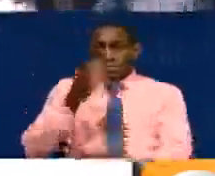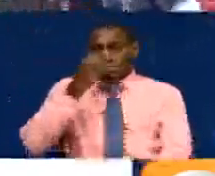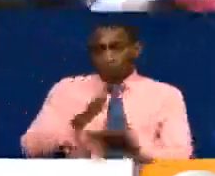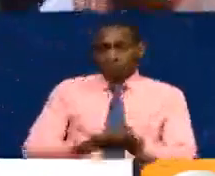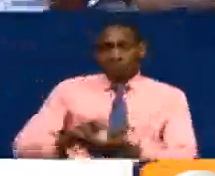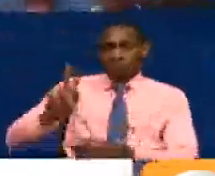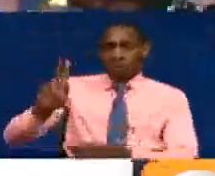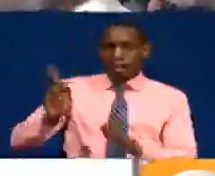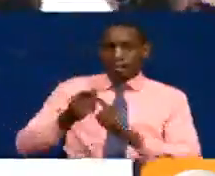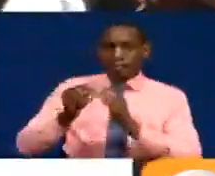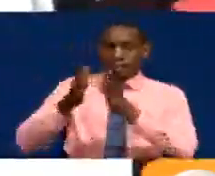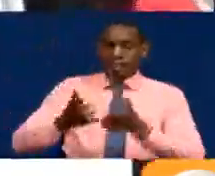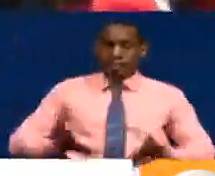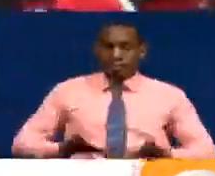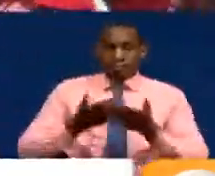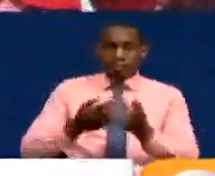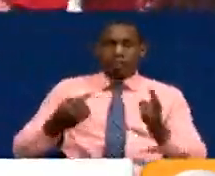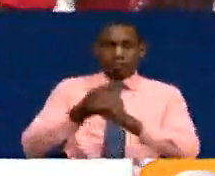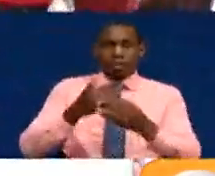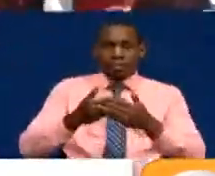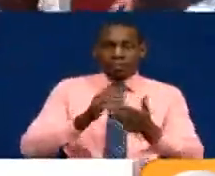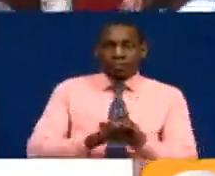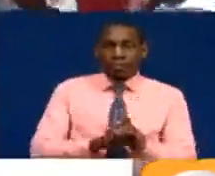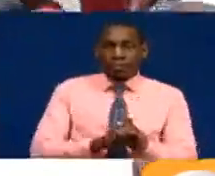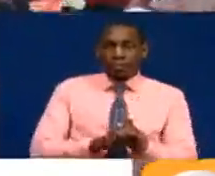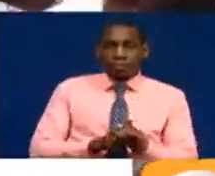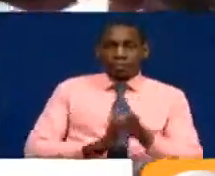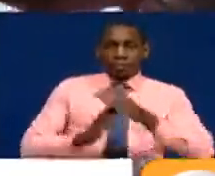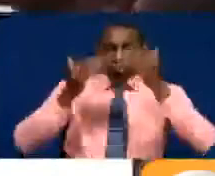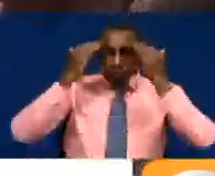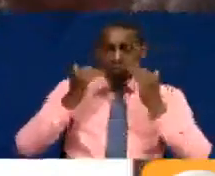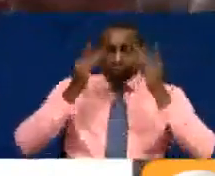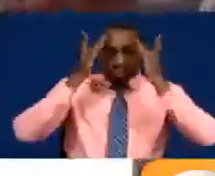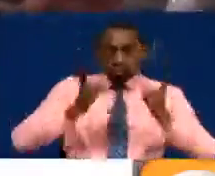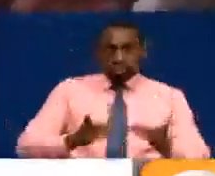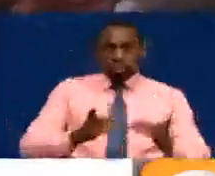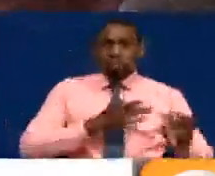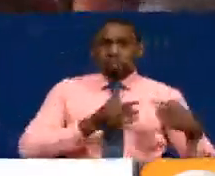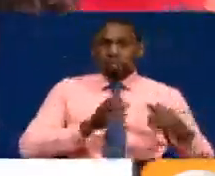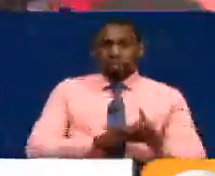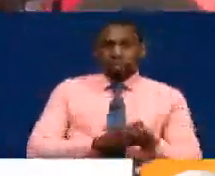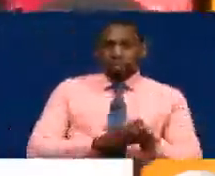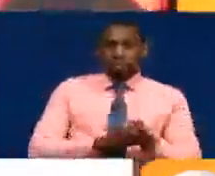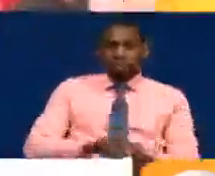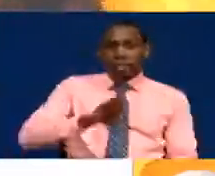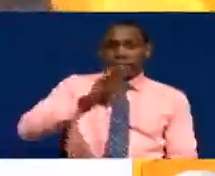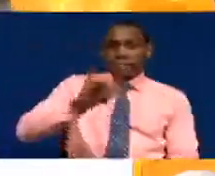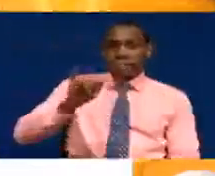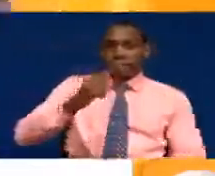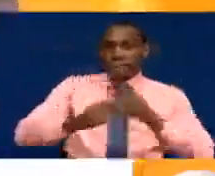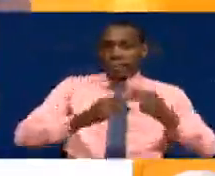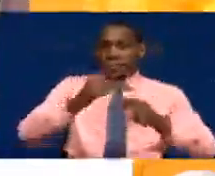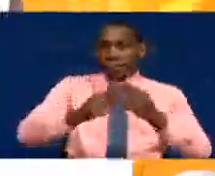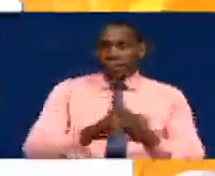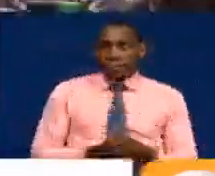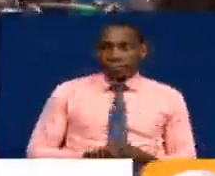The Kenya Kwanza leaders expressed indifference ahead of the much-anticipated Supreme Court decision on the fate of the stalled BBI